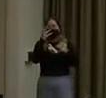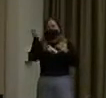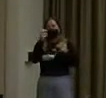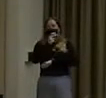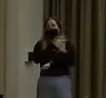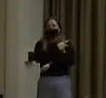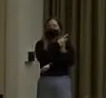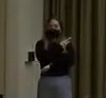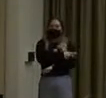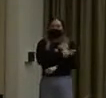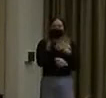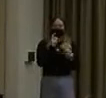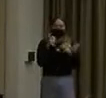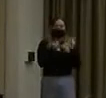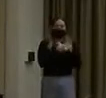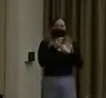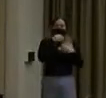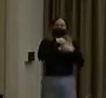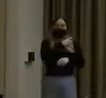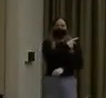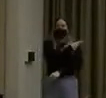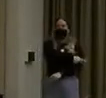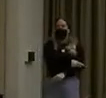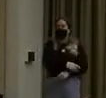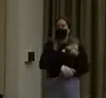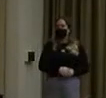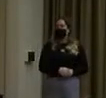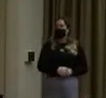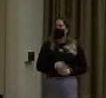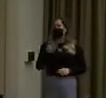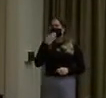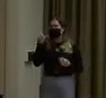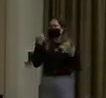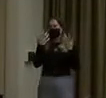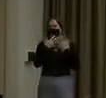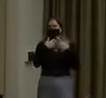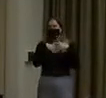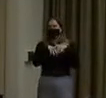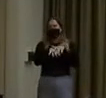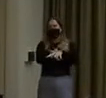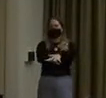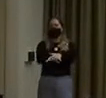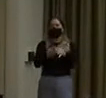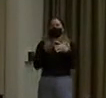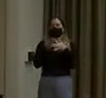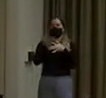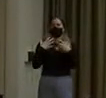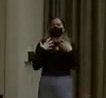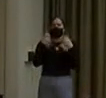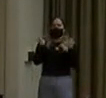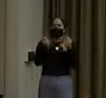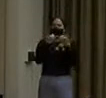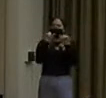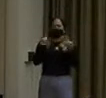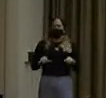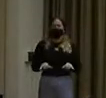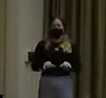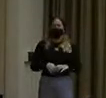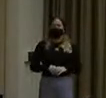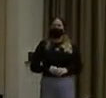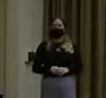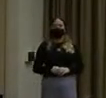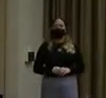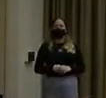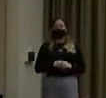resources. And to have better integration. Absolutely. Across health systems, because we